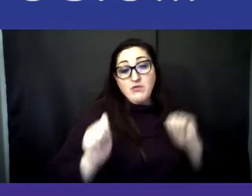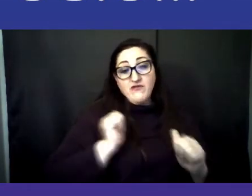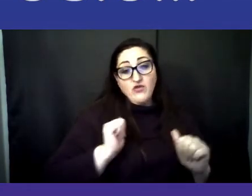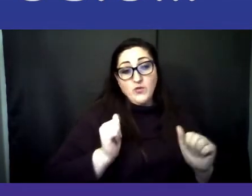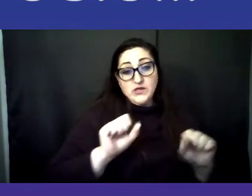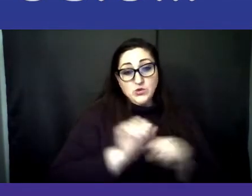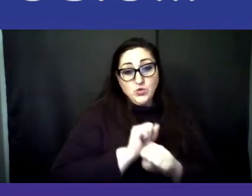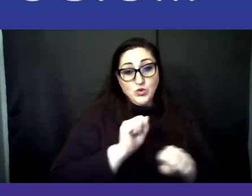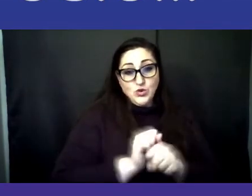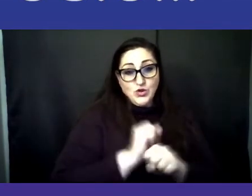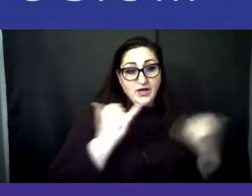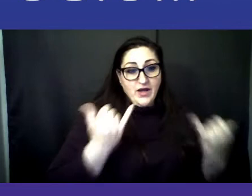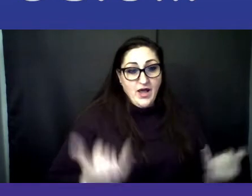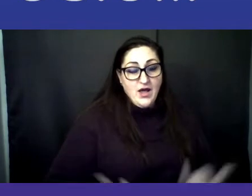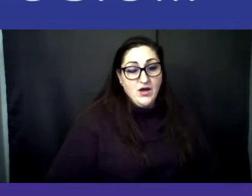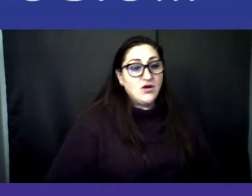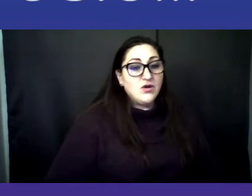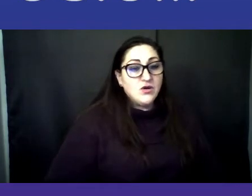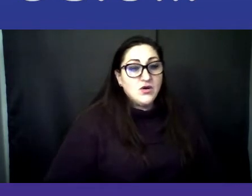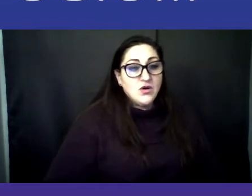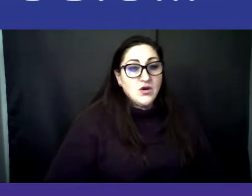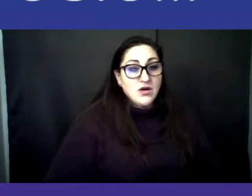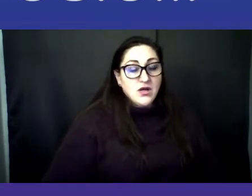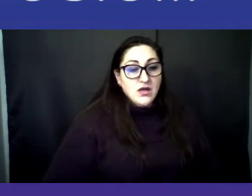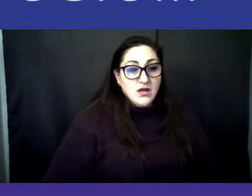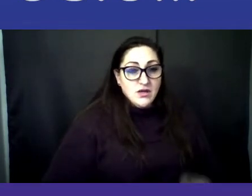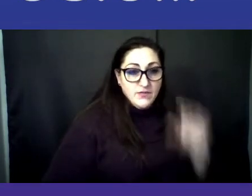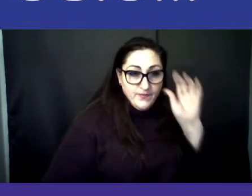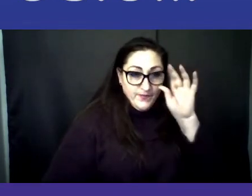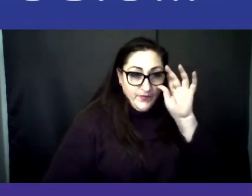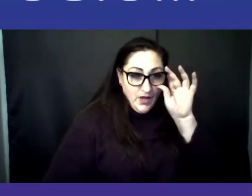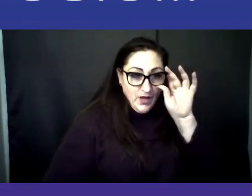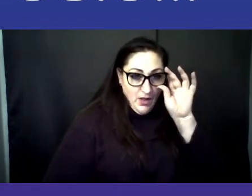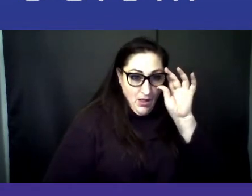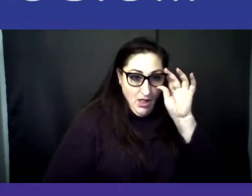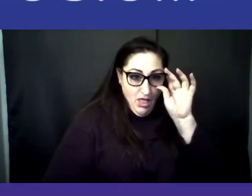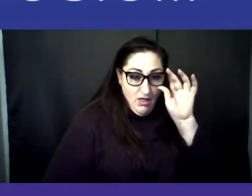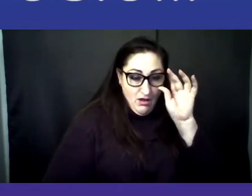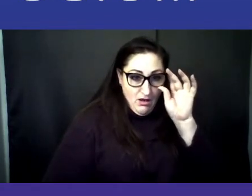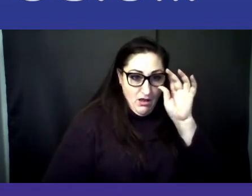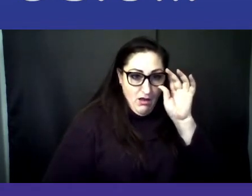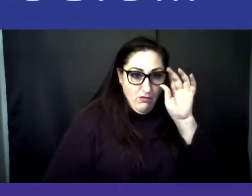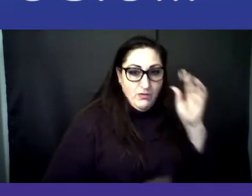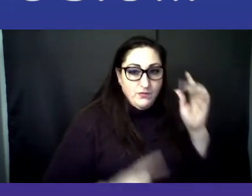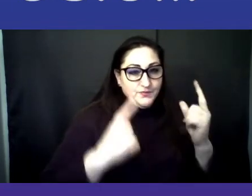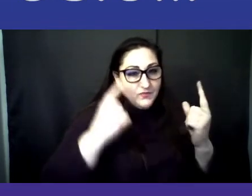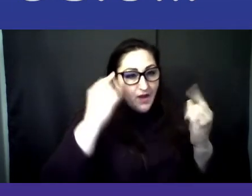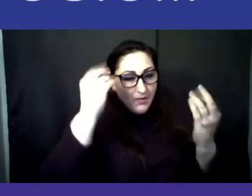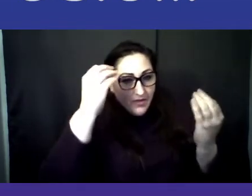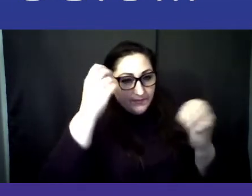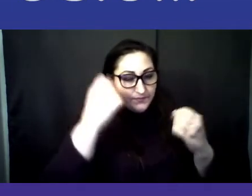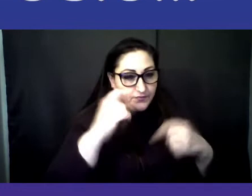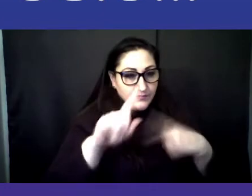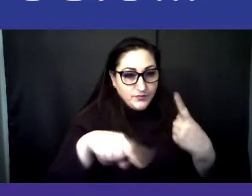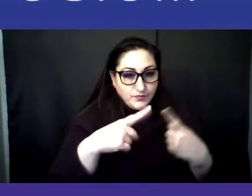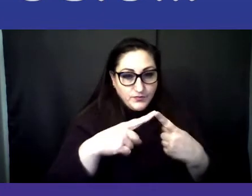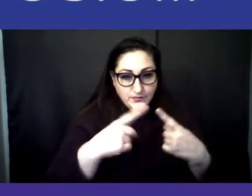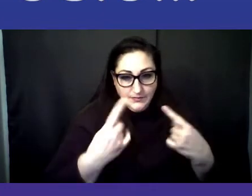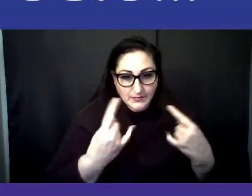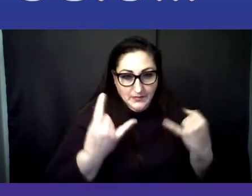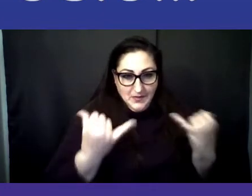But really, as I'm uncovering it, I'm thinking about how I didn't grow up with